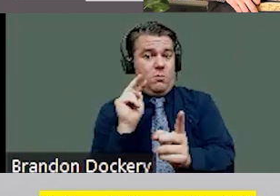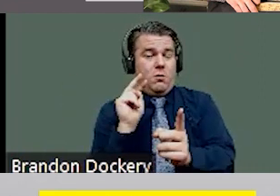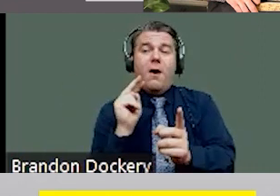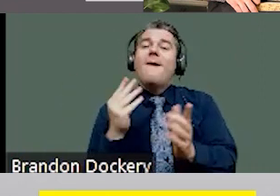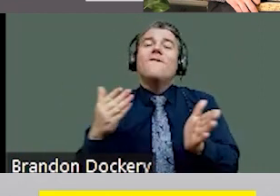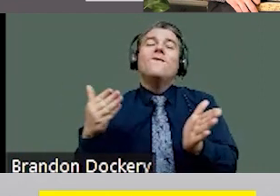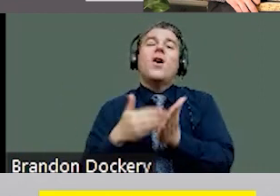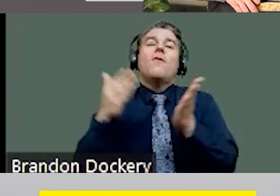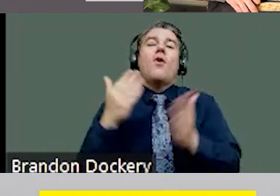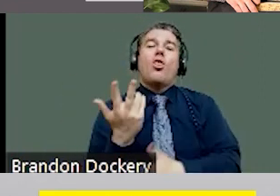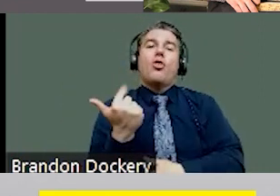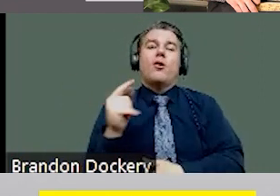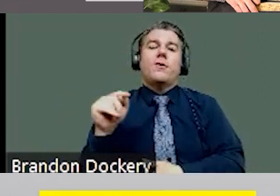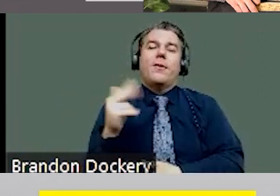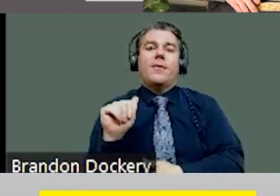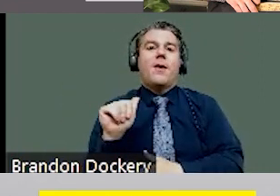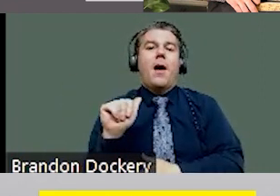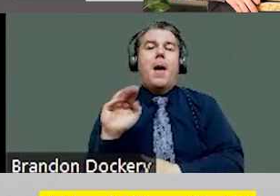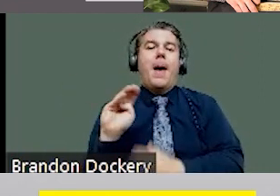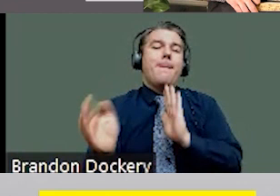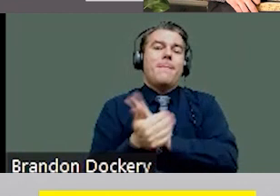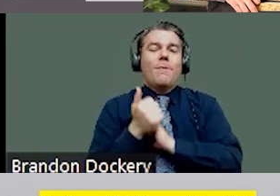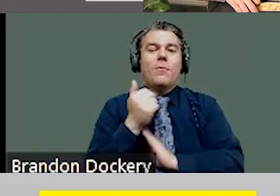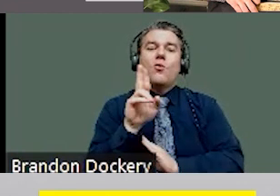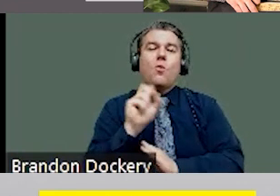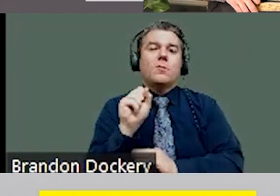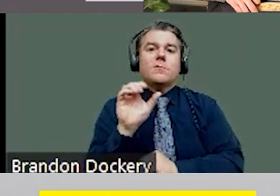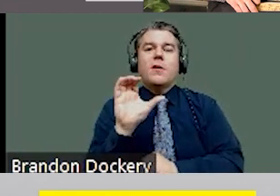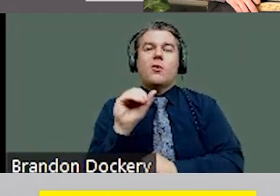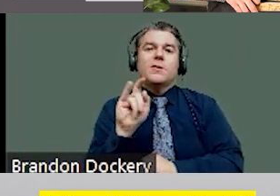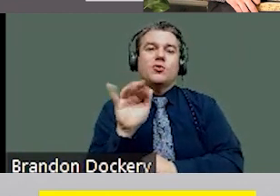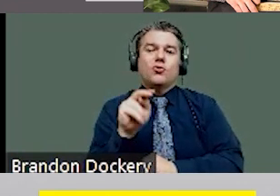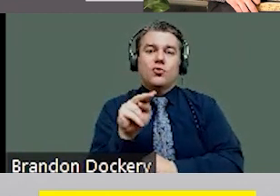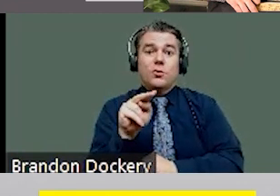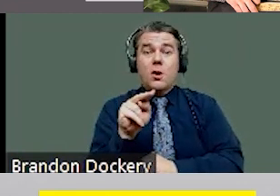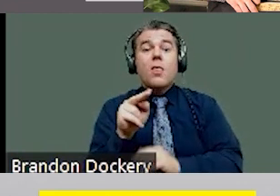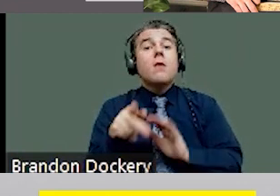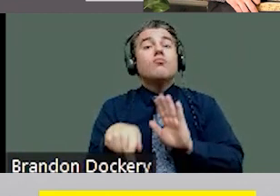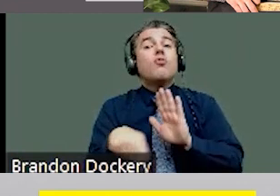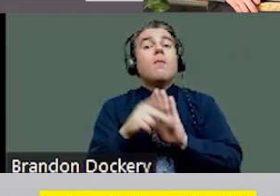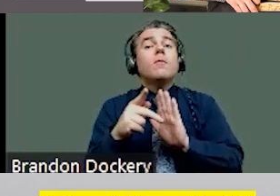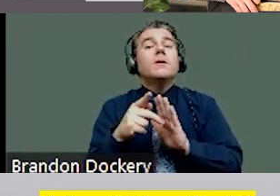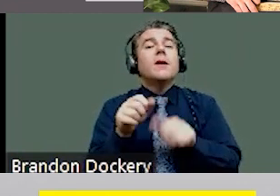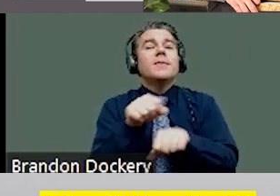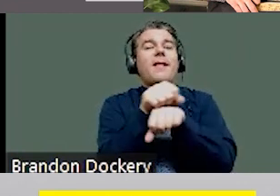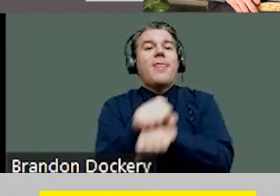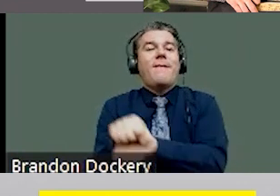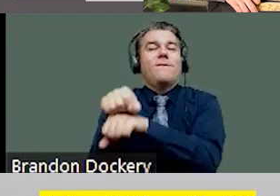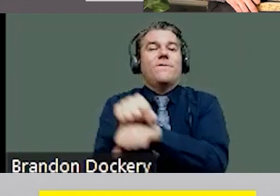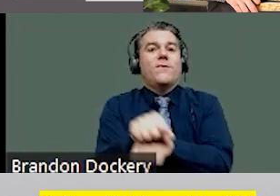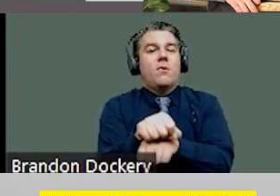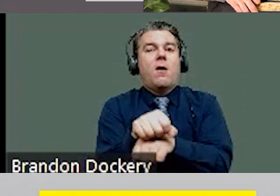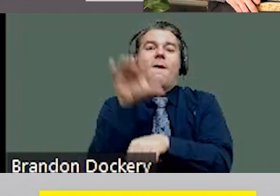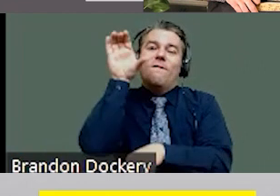a violation of the 13th Amendment to the United States Constitution, which prohibits slavery